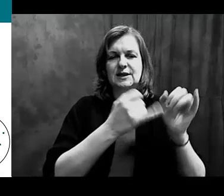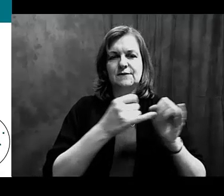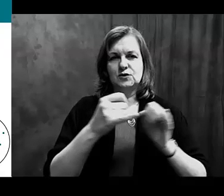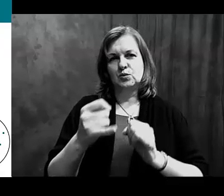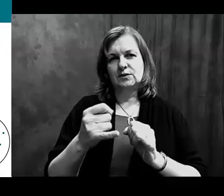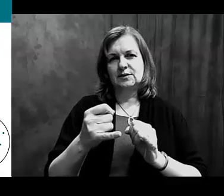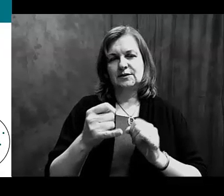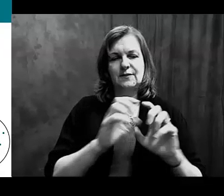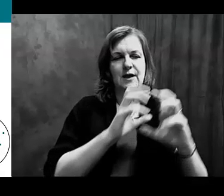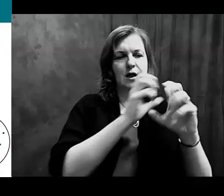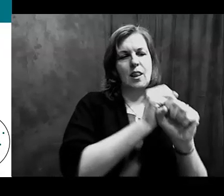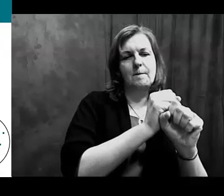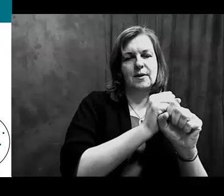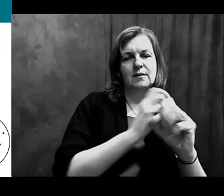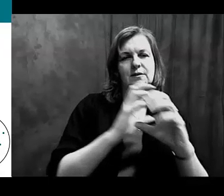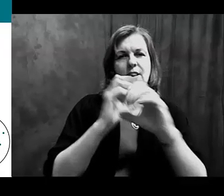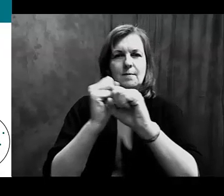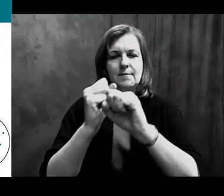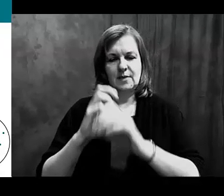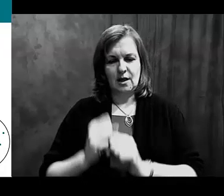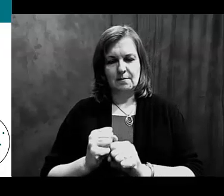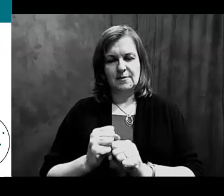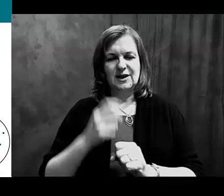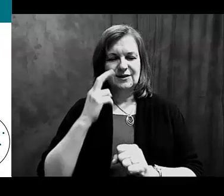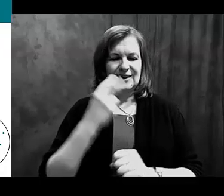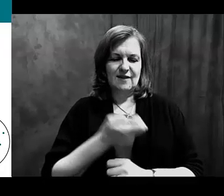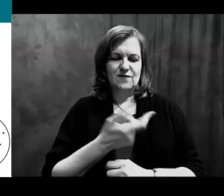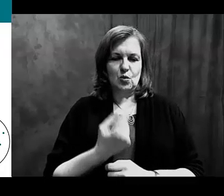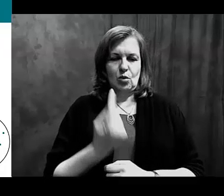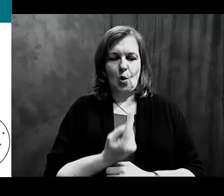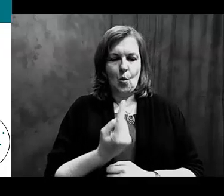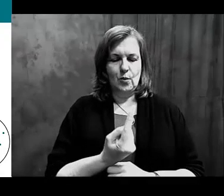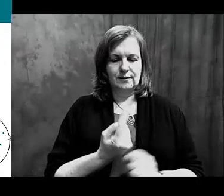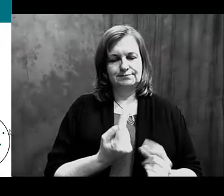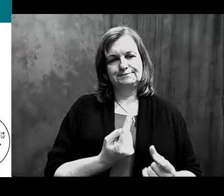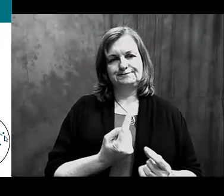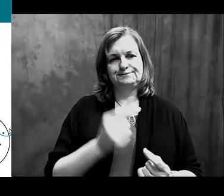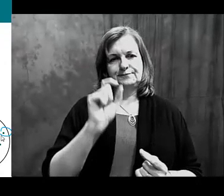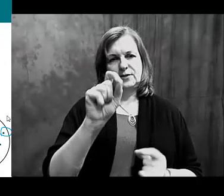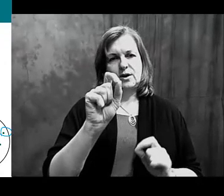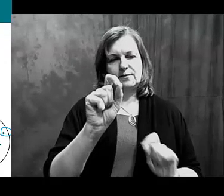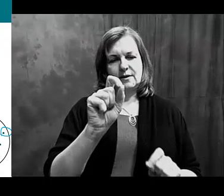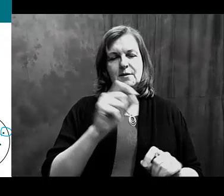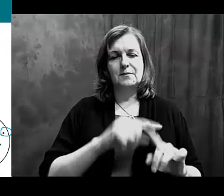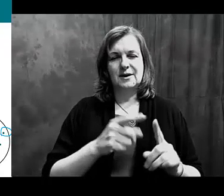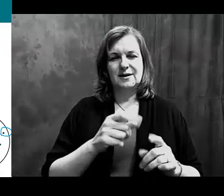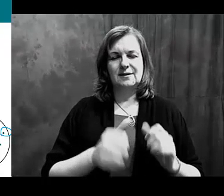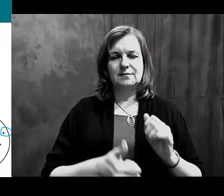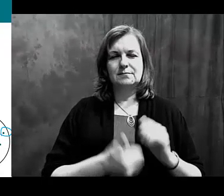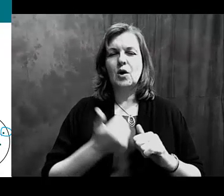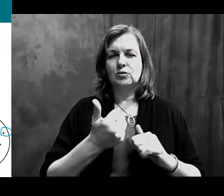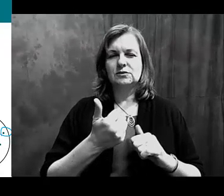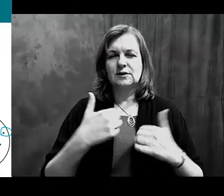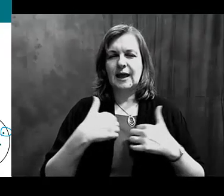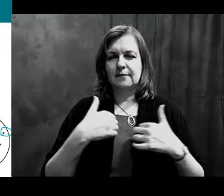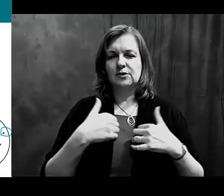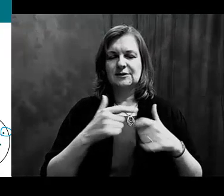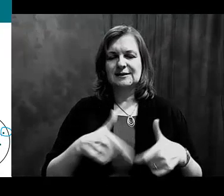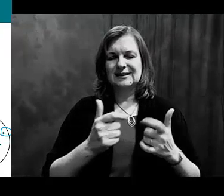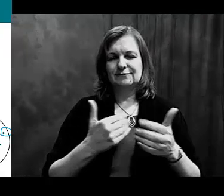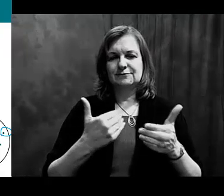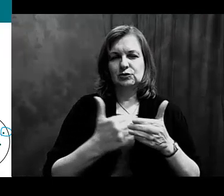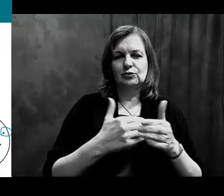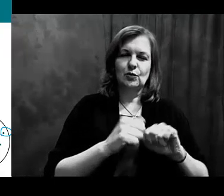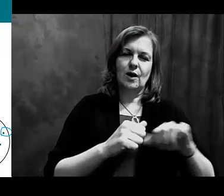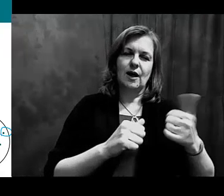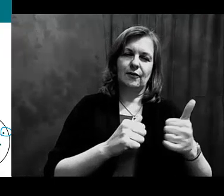dots representing individuals. And so they kind of have clumped together. You get a couple of loners, but in general, they're in these